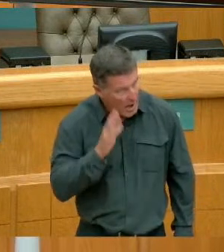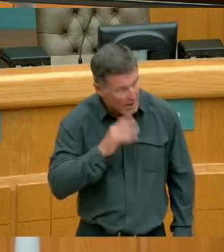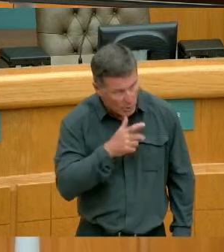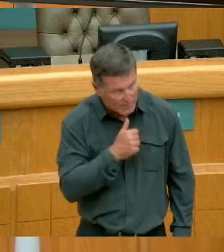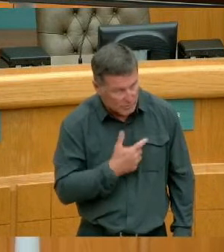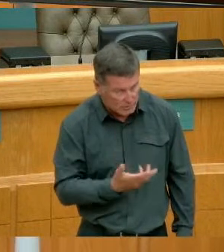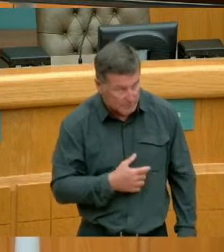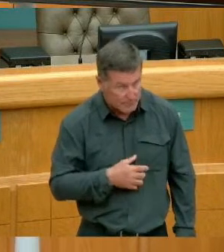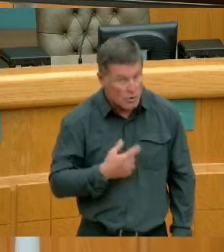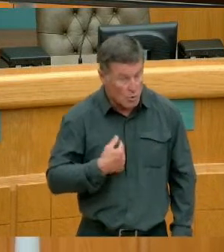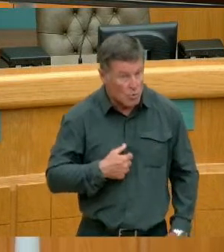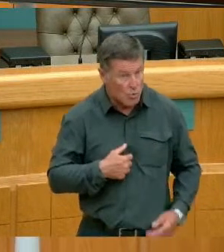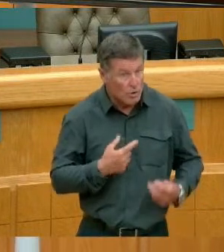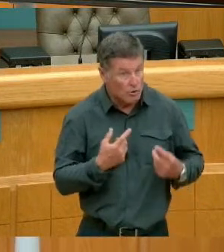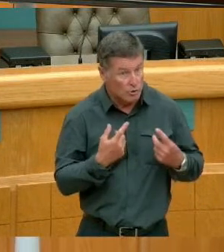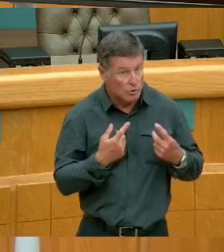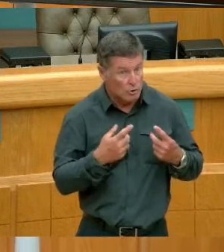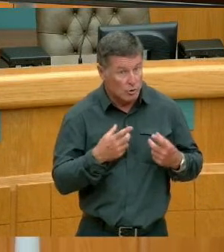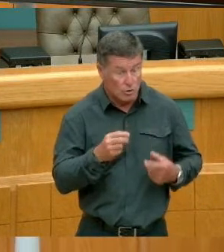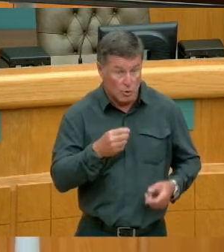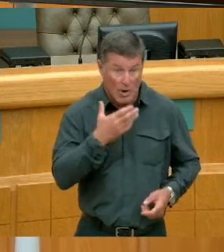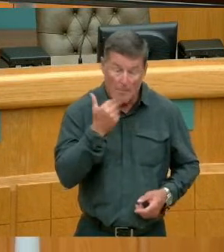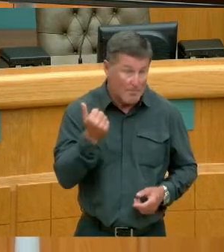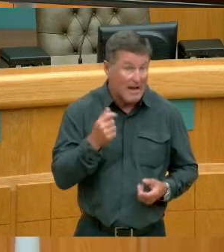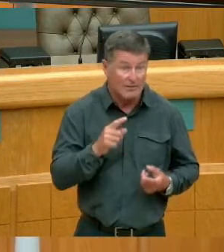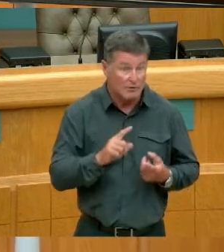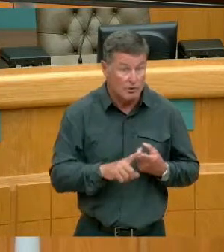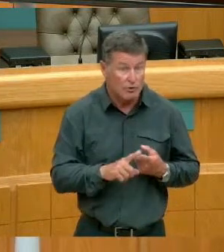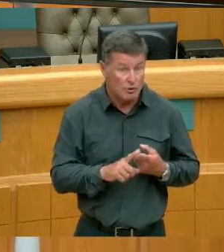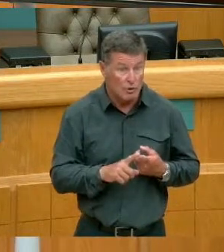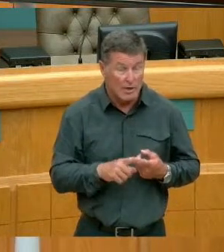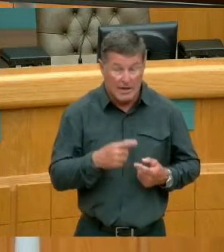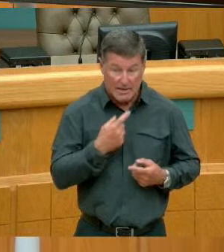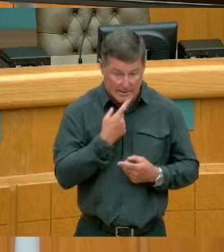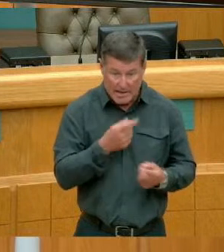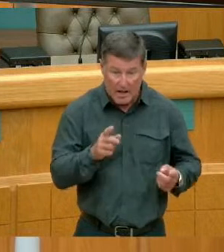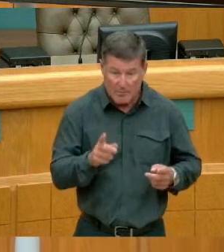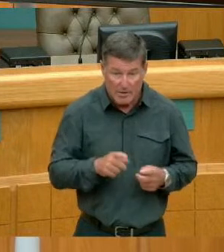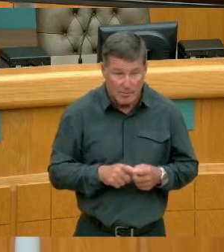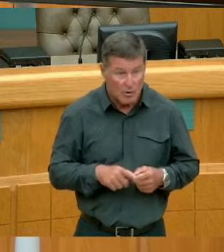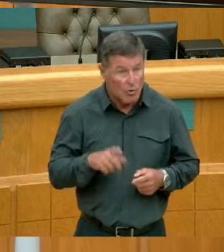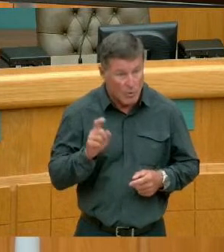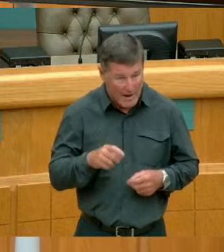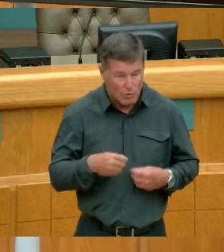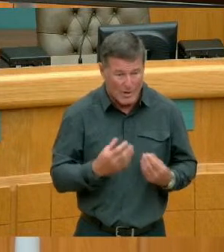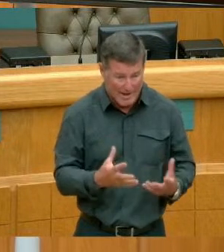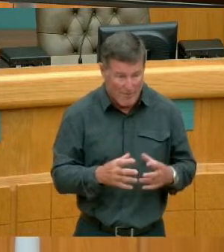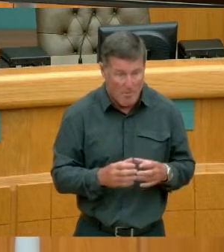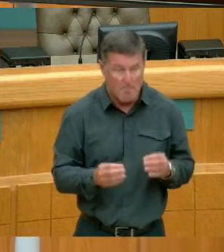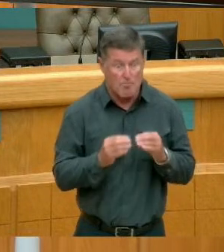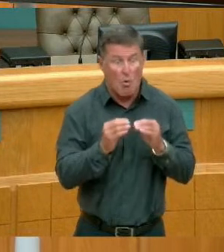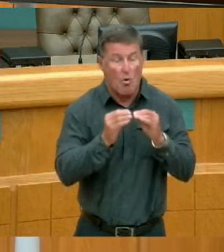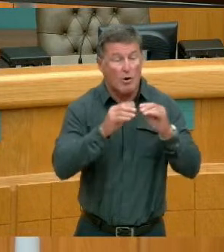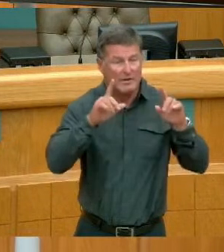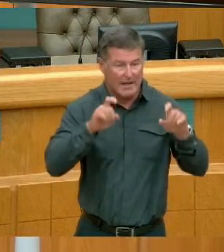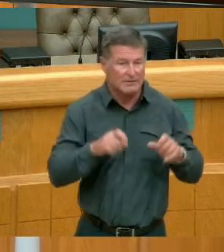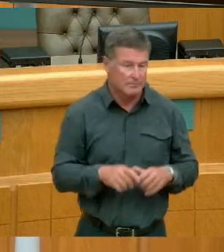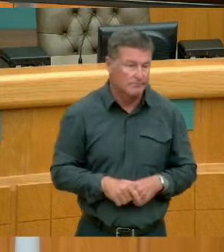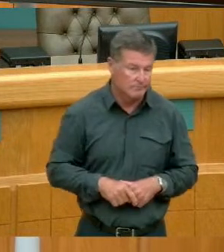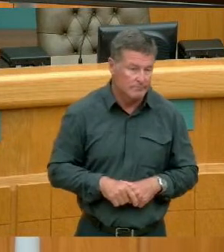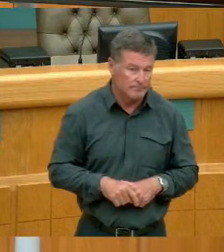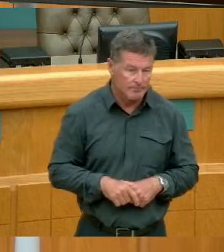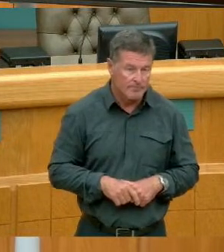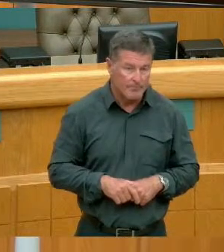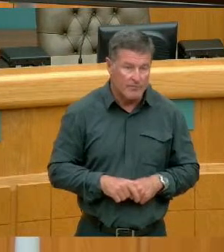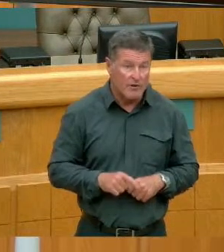that are extraordinary, quite frankly, to be able to say, we got to get people tested. And so part of that comes